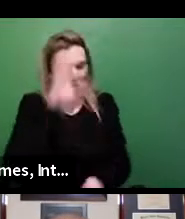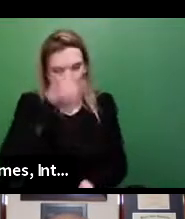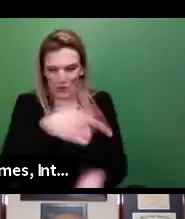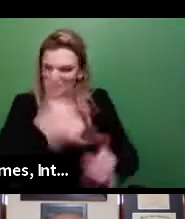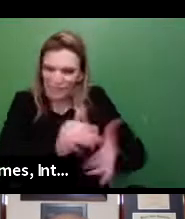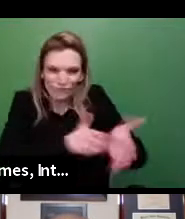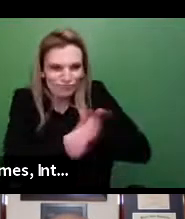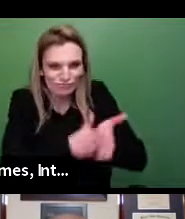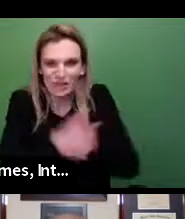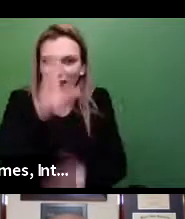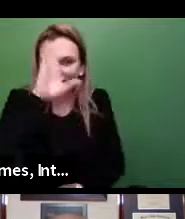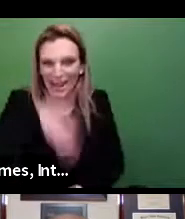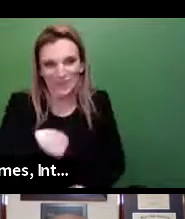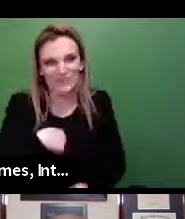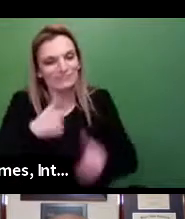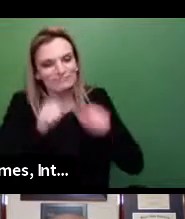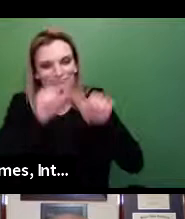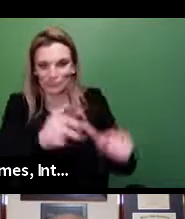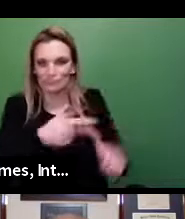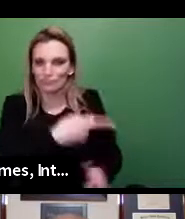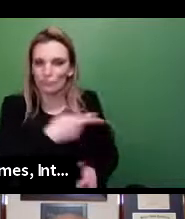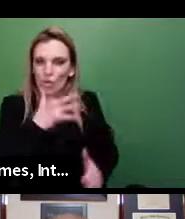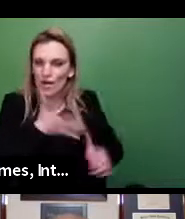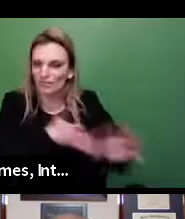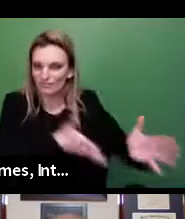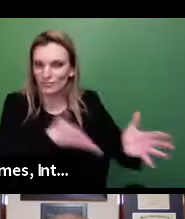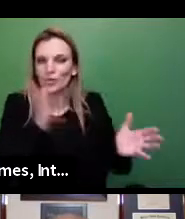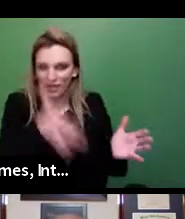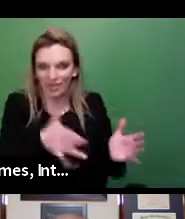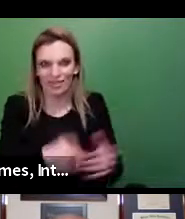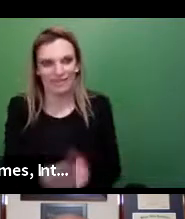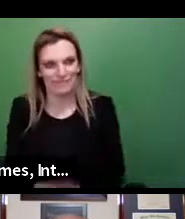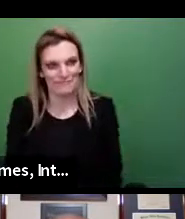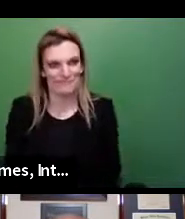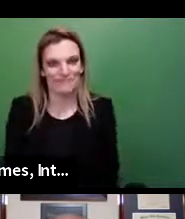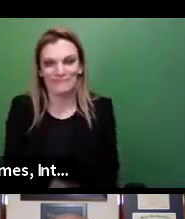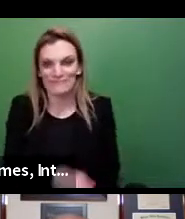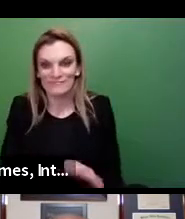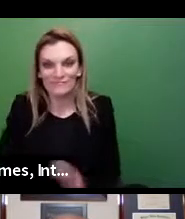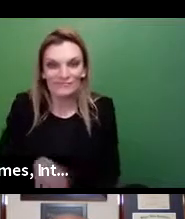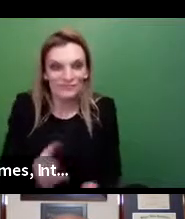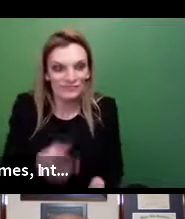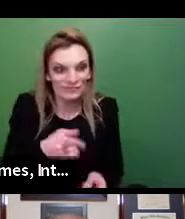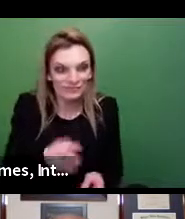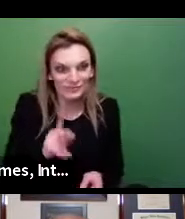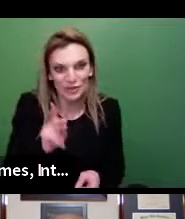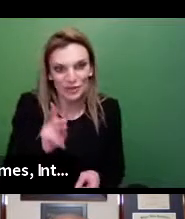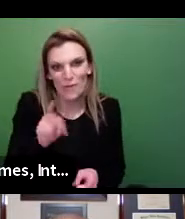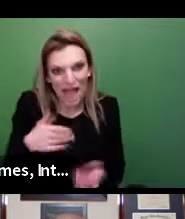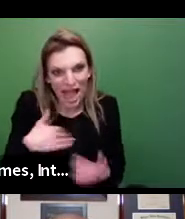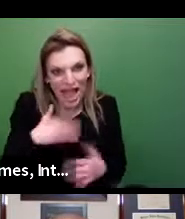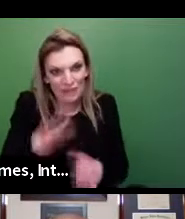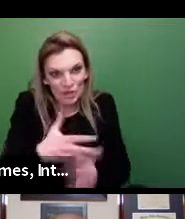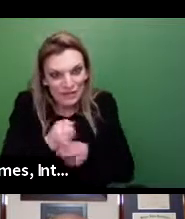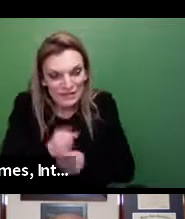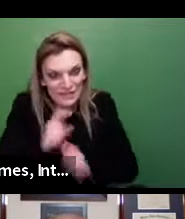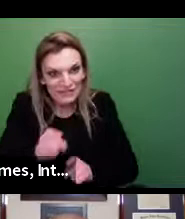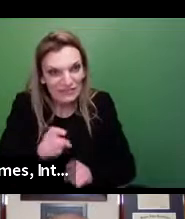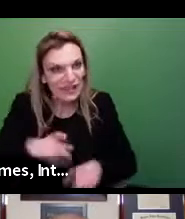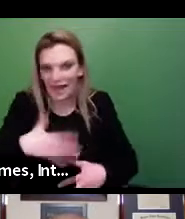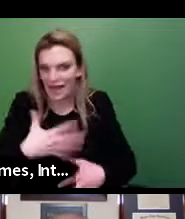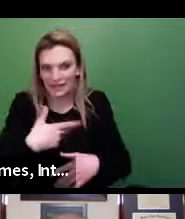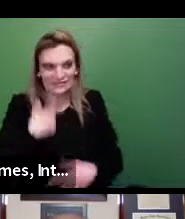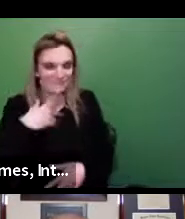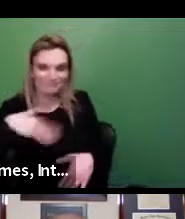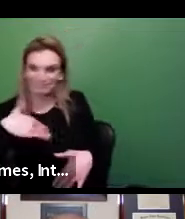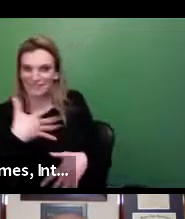times. Thank you. And Commissioner Kopach, do you have your gift there with you also to show? No, I have not received it yet. Oh,